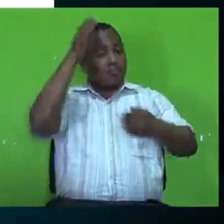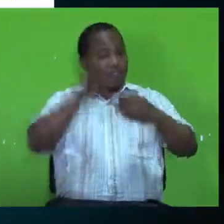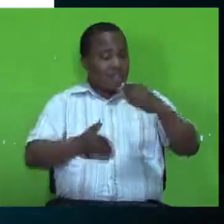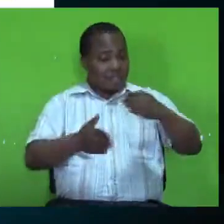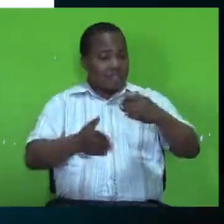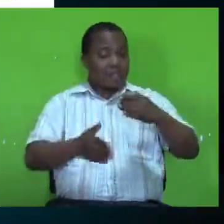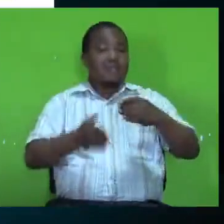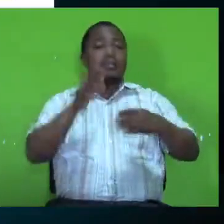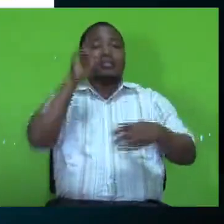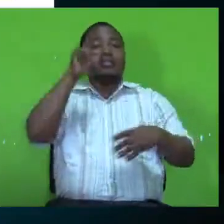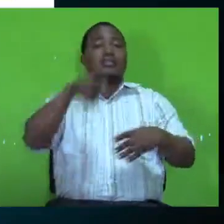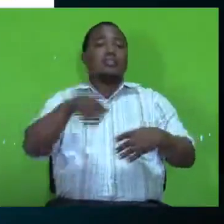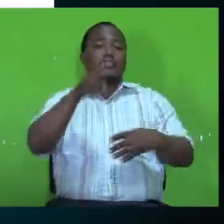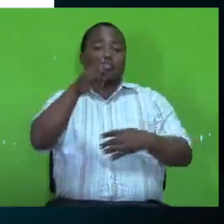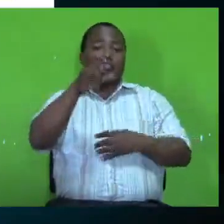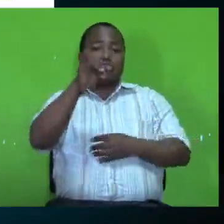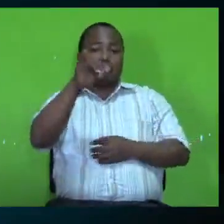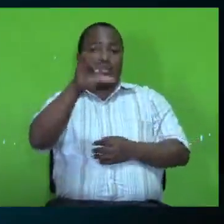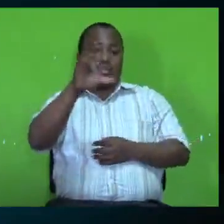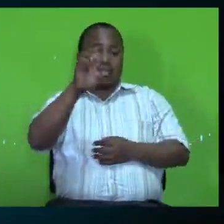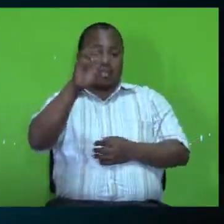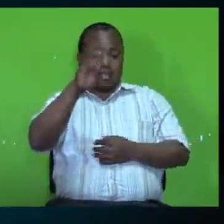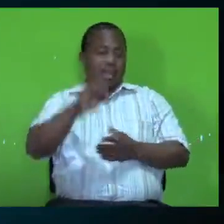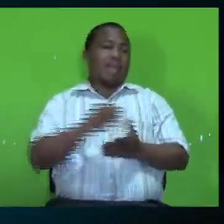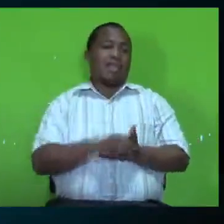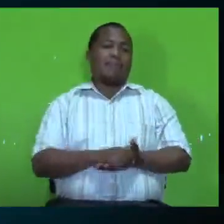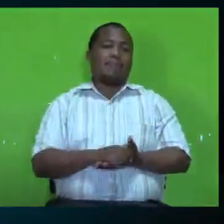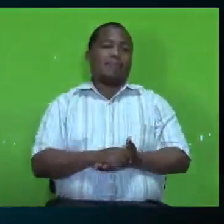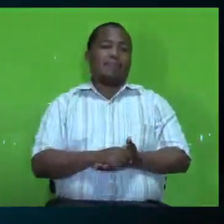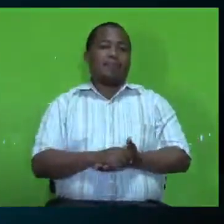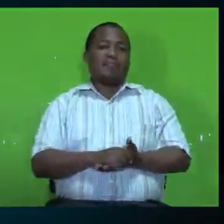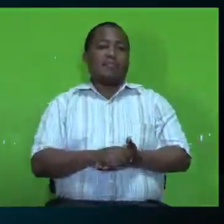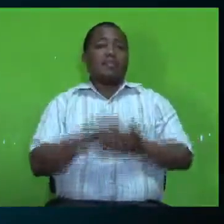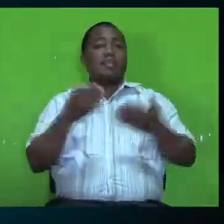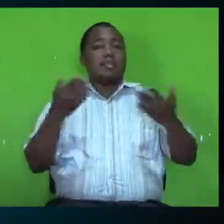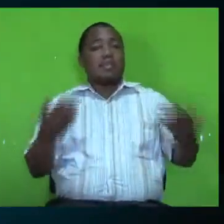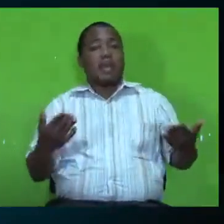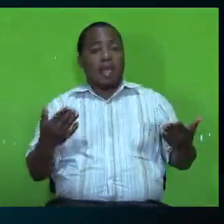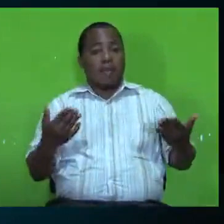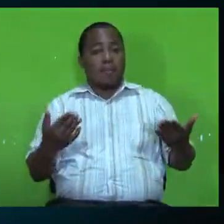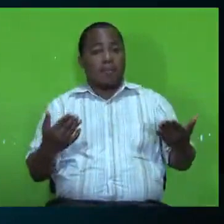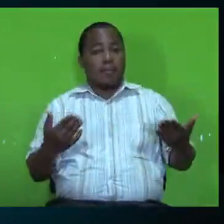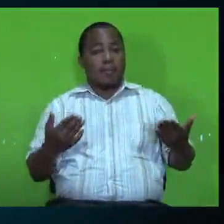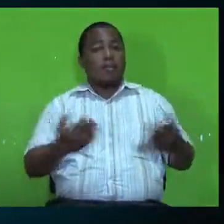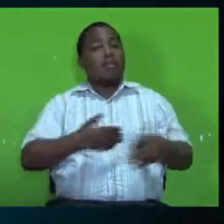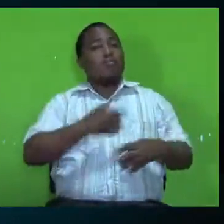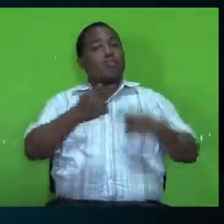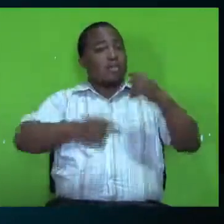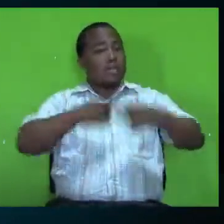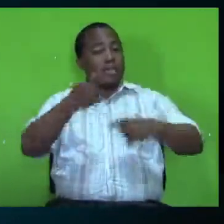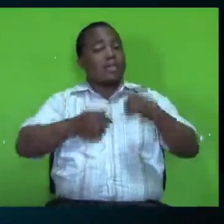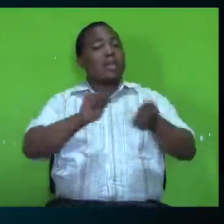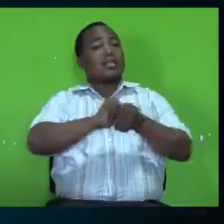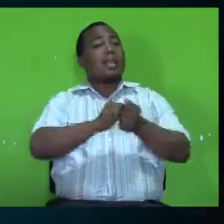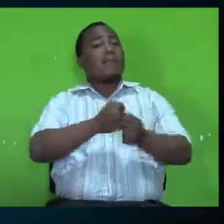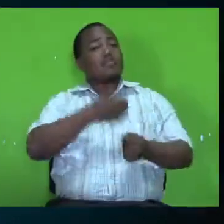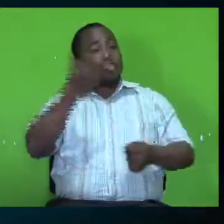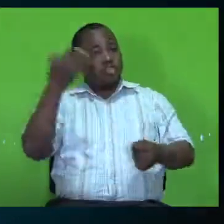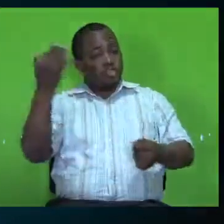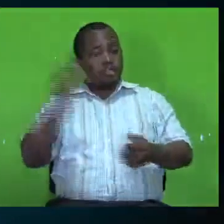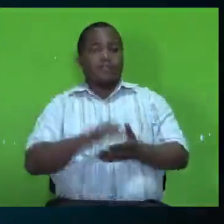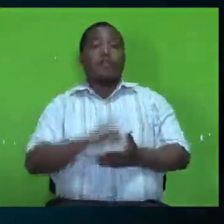finally into xylem. So now, let's move to another aspect, which